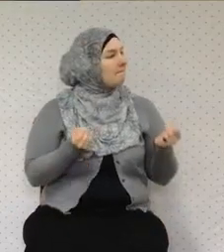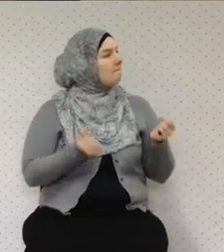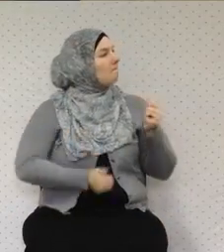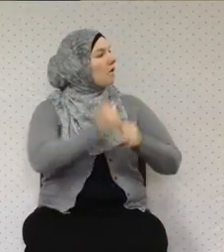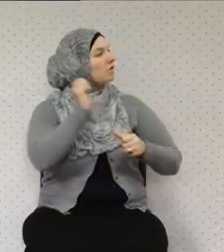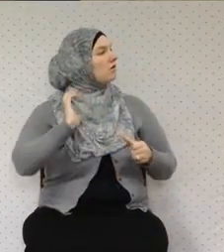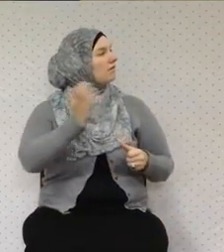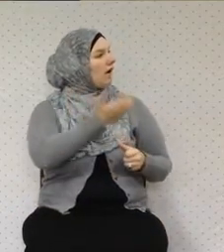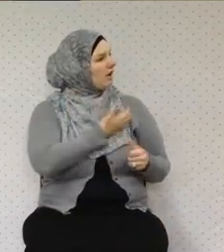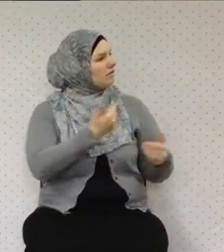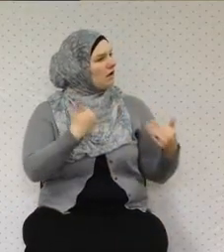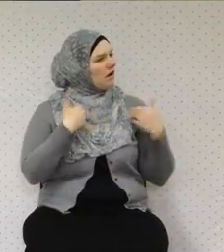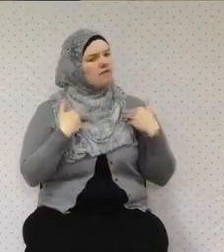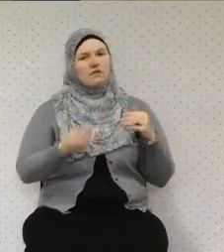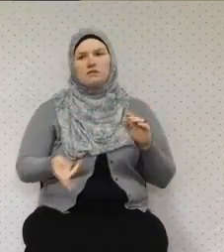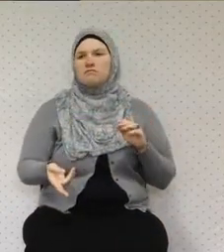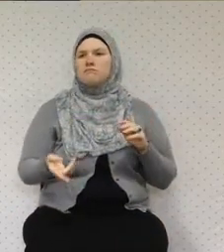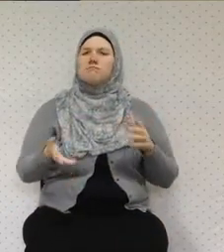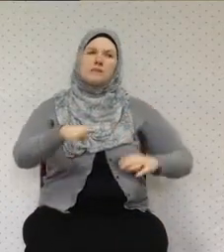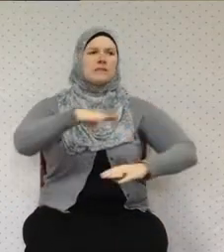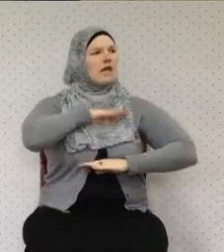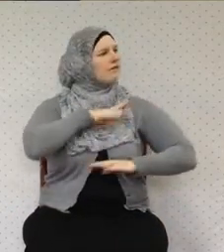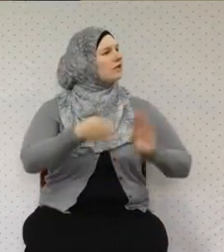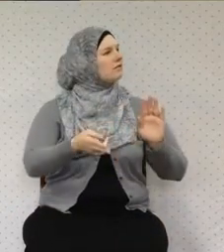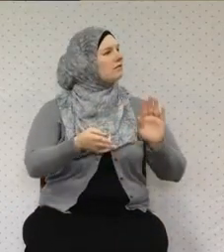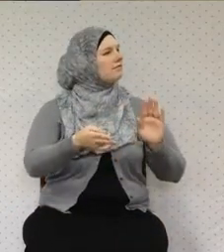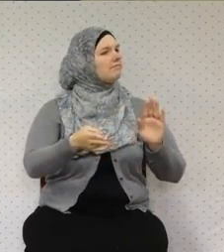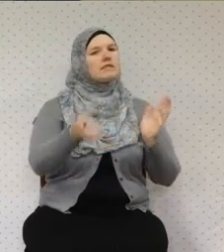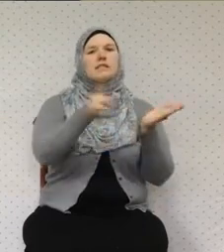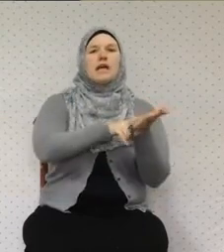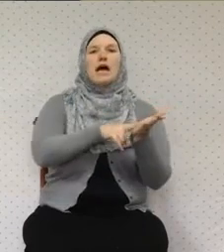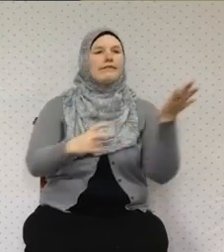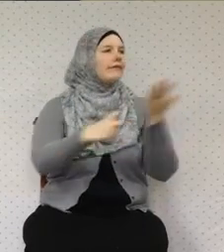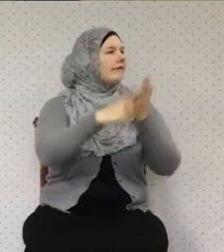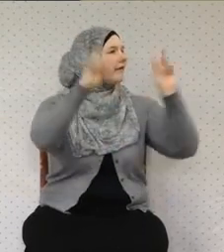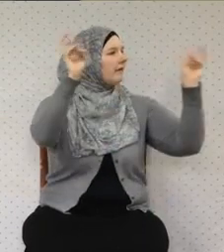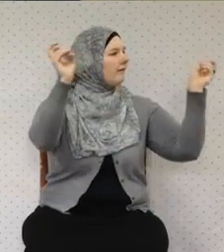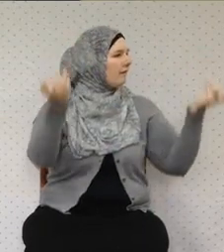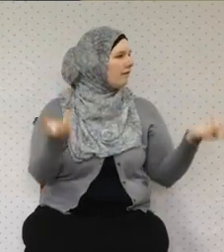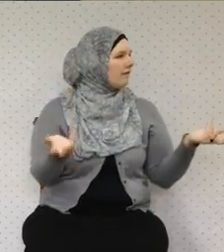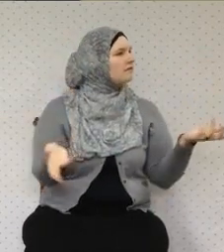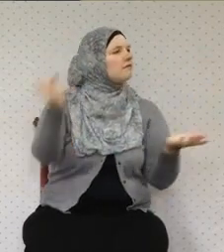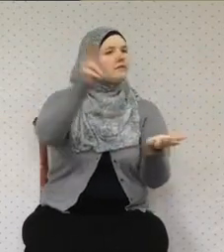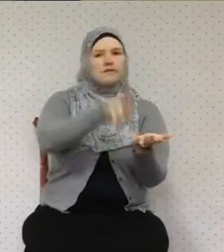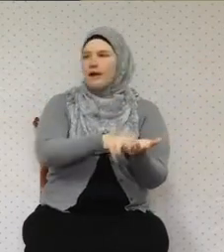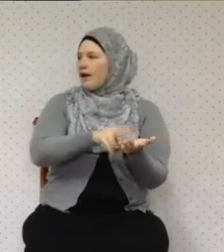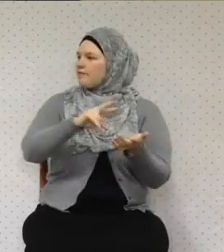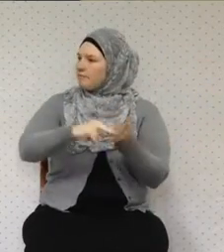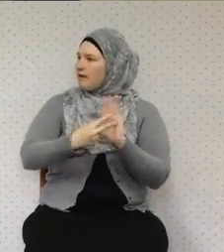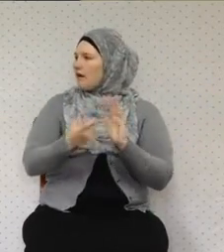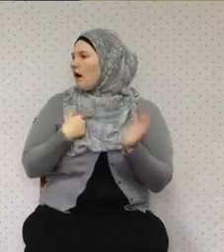satisfied that they have signed the membership club ticket. We have signed the